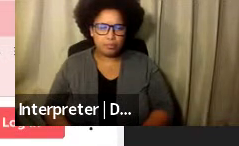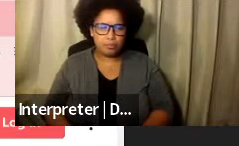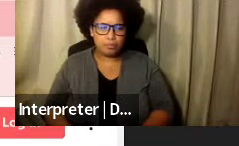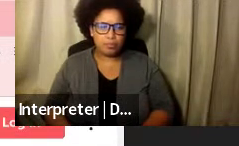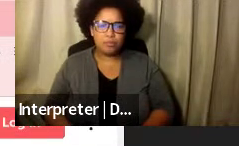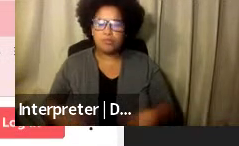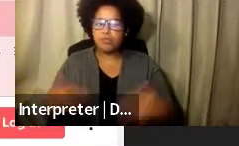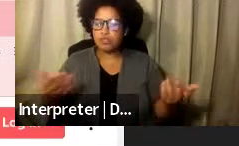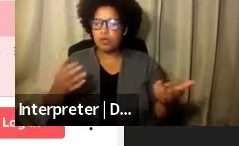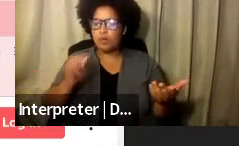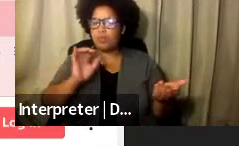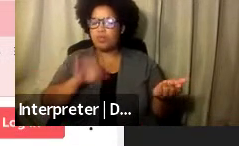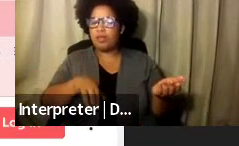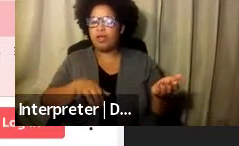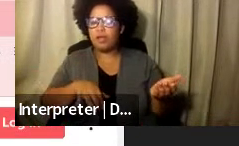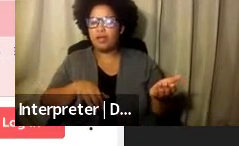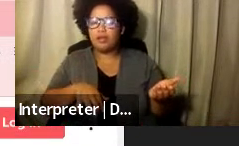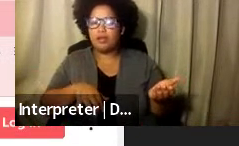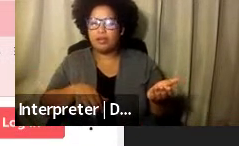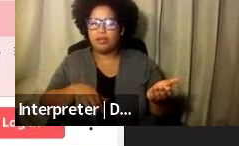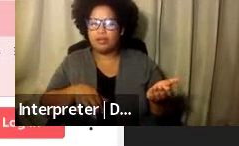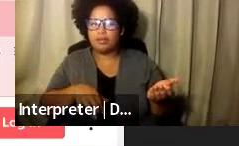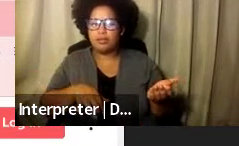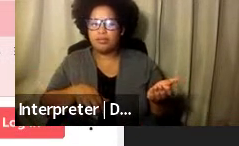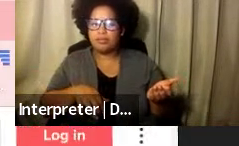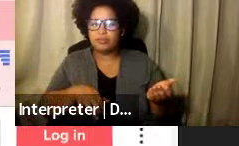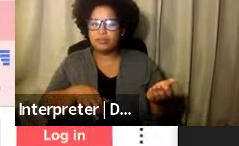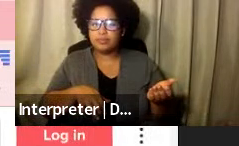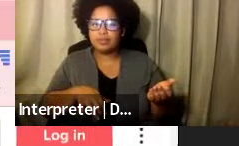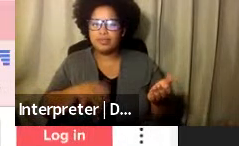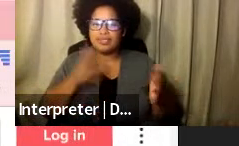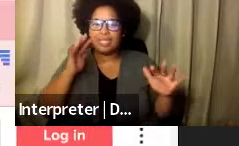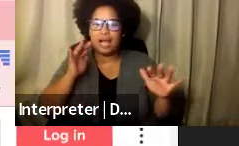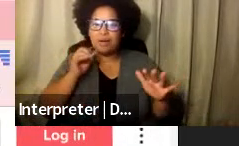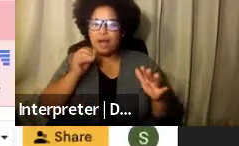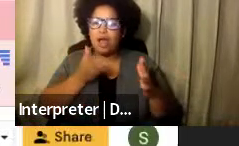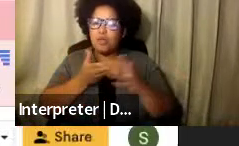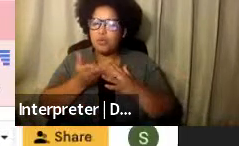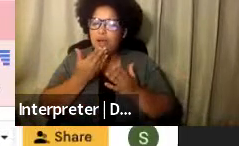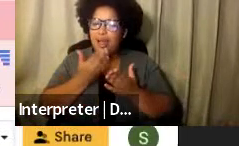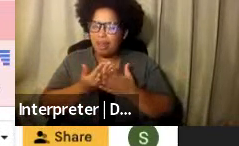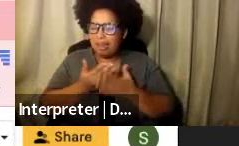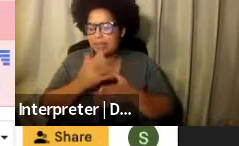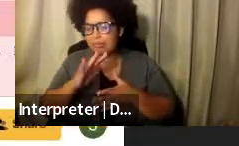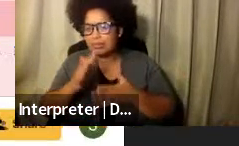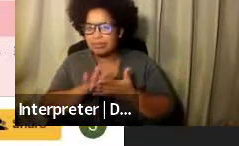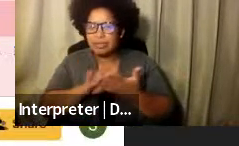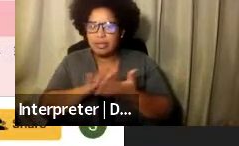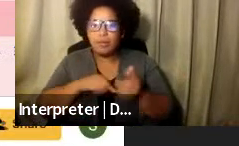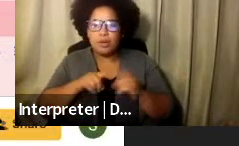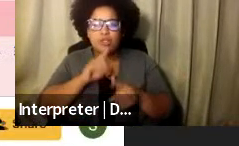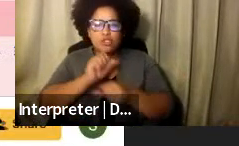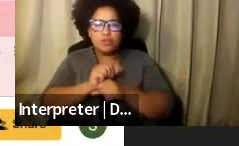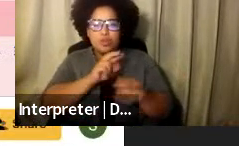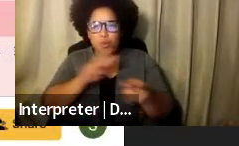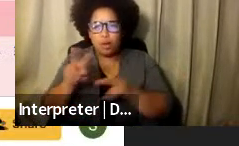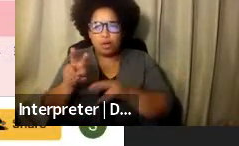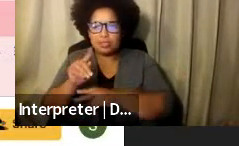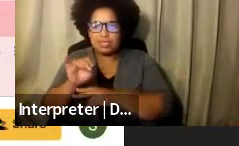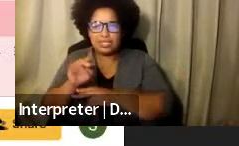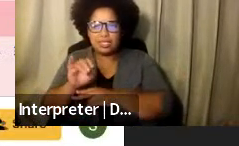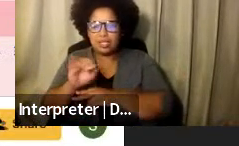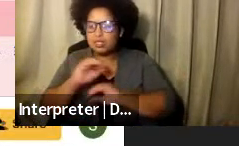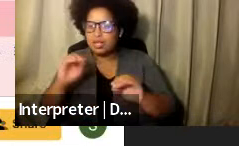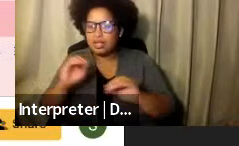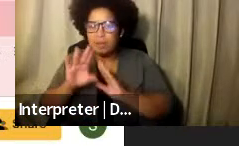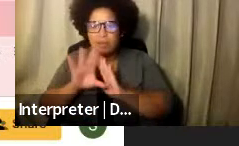Okay, so this, UMOJE's pause it. The sound didn't go through that well. So when you actually play the TikTok, there's none of that